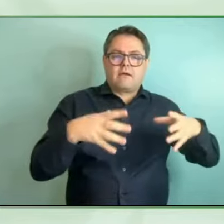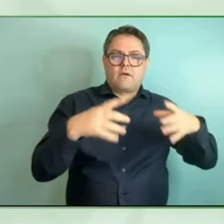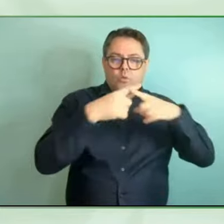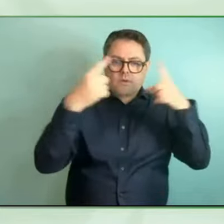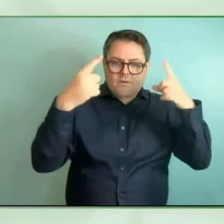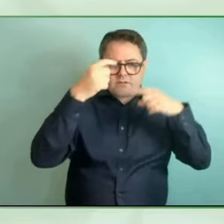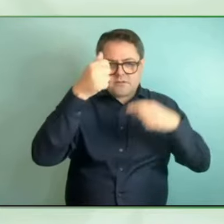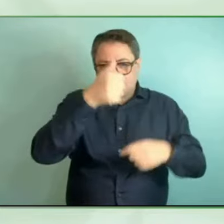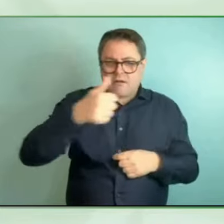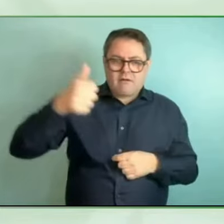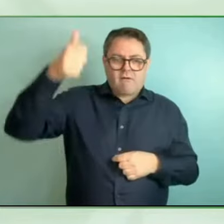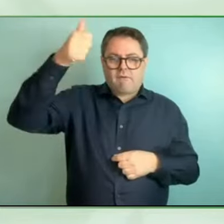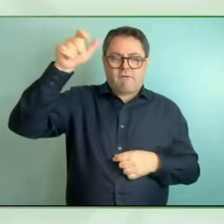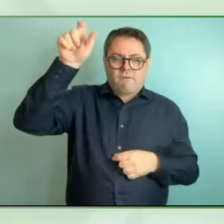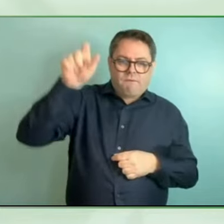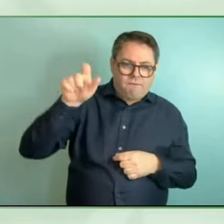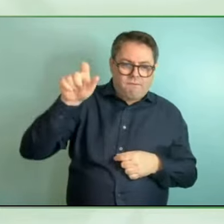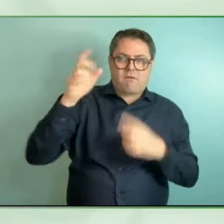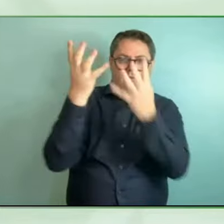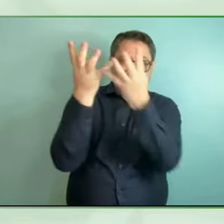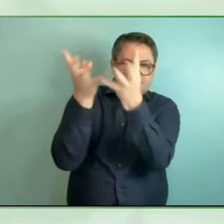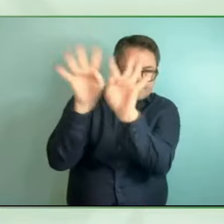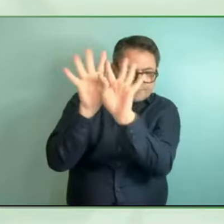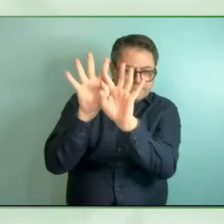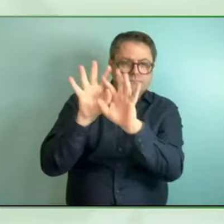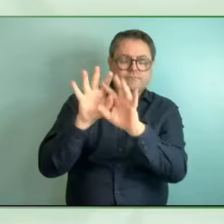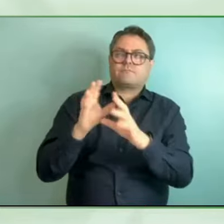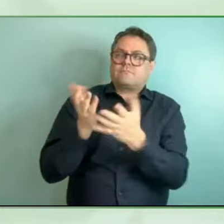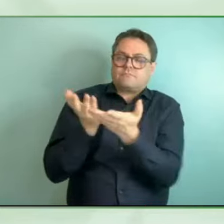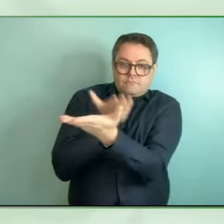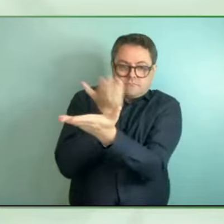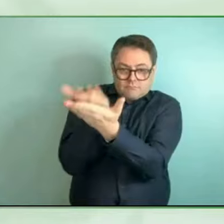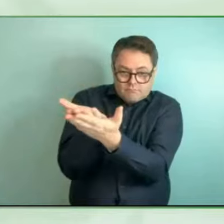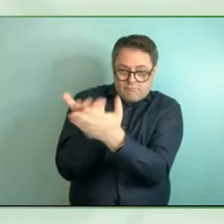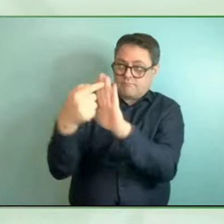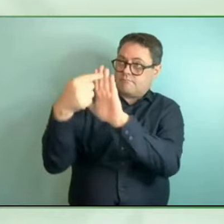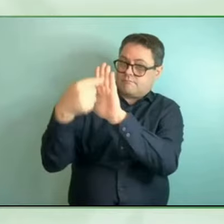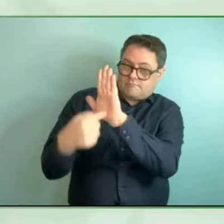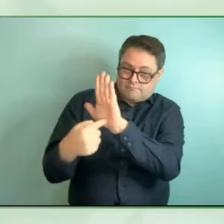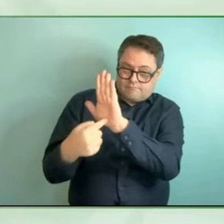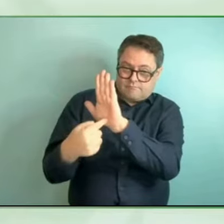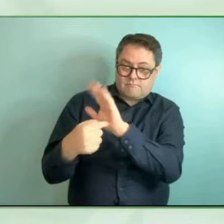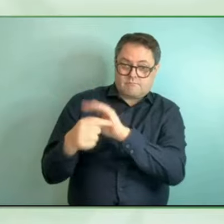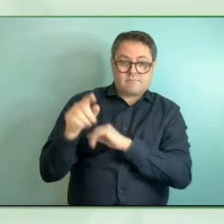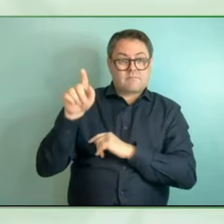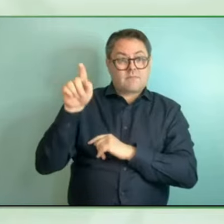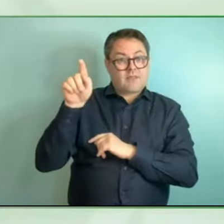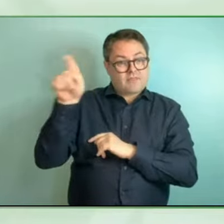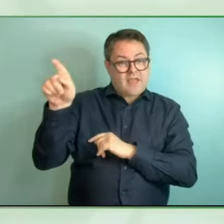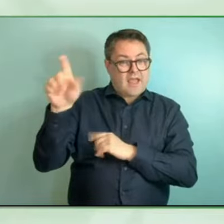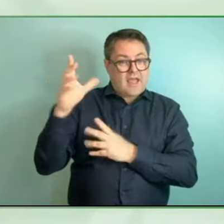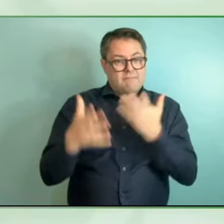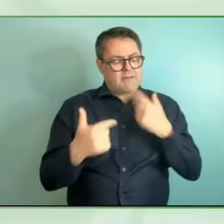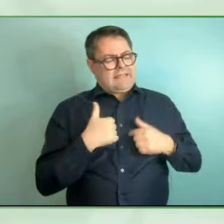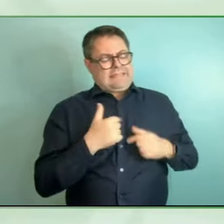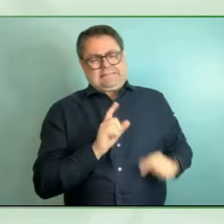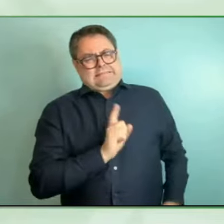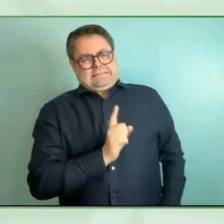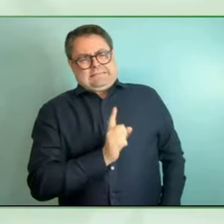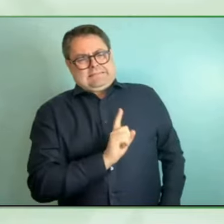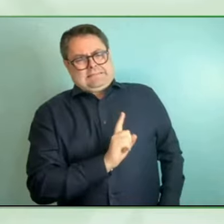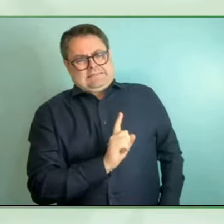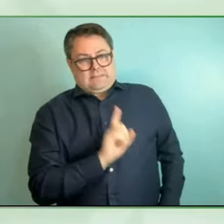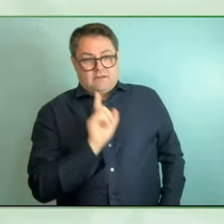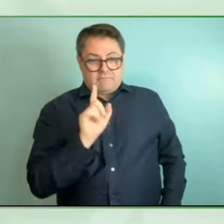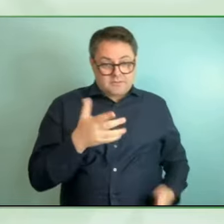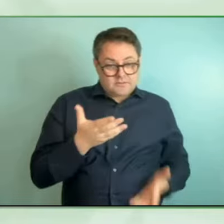rector, whatever, even if they refuse to sign it, they will have to read it. And when they read it, they will at